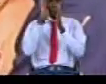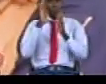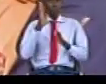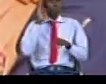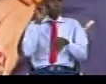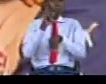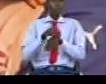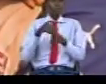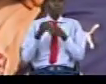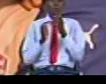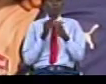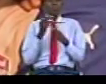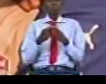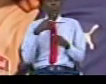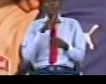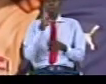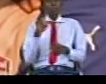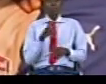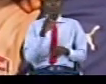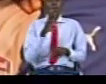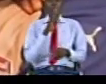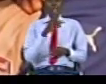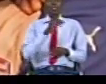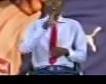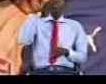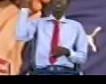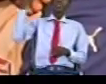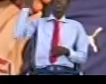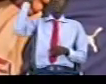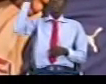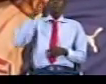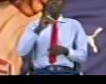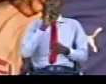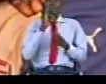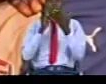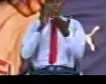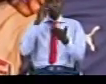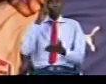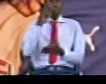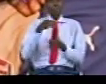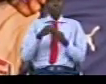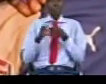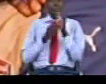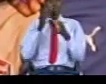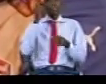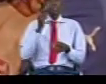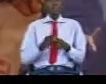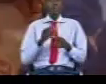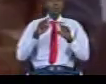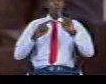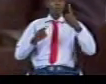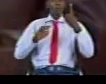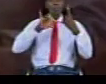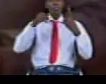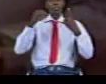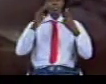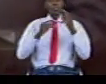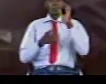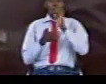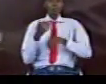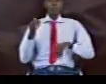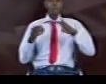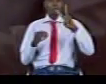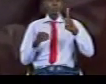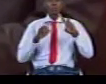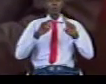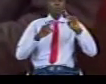are, the grace of God is available tonight. You overcome in Jesus' name. First John chapter 2. I'm reading from